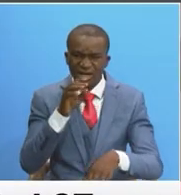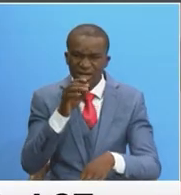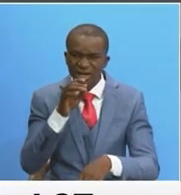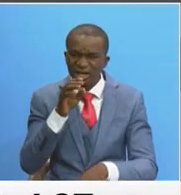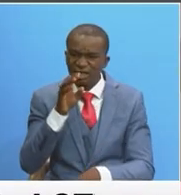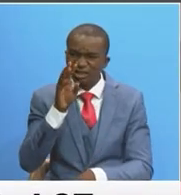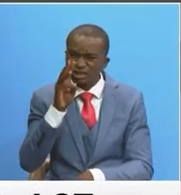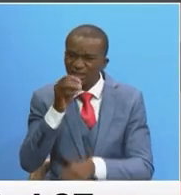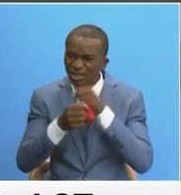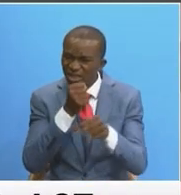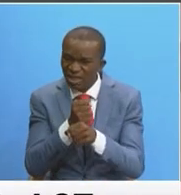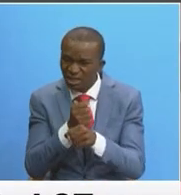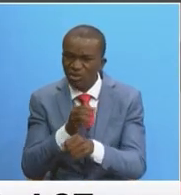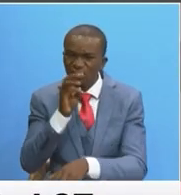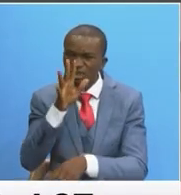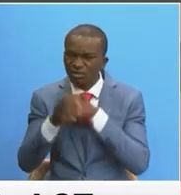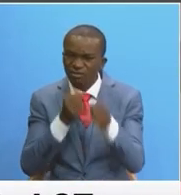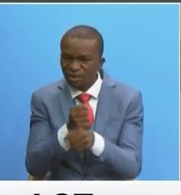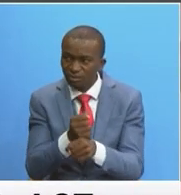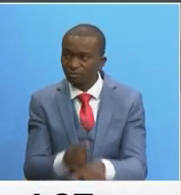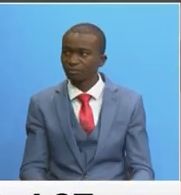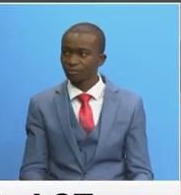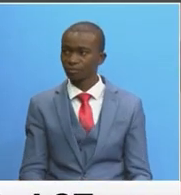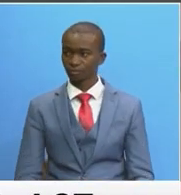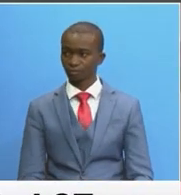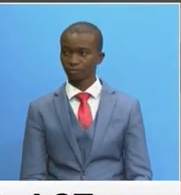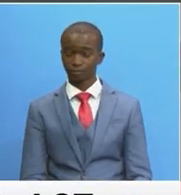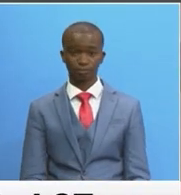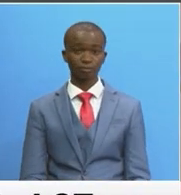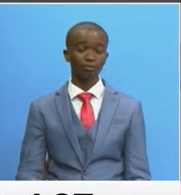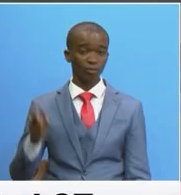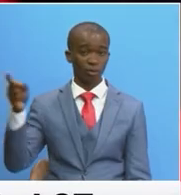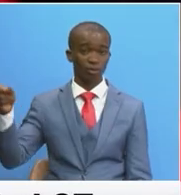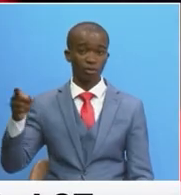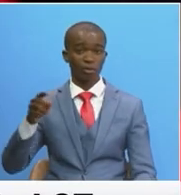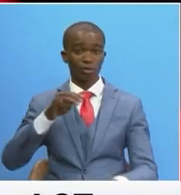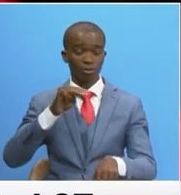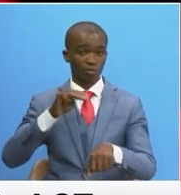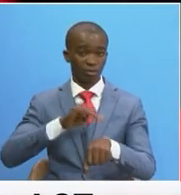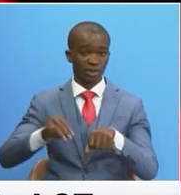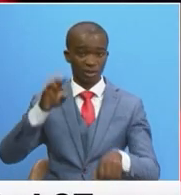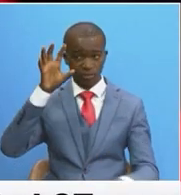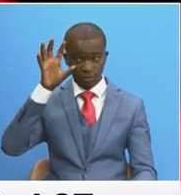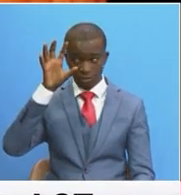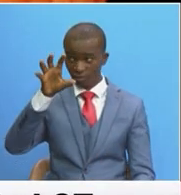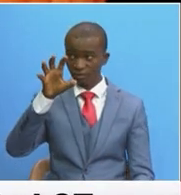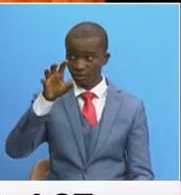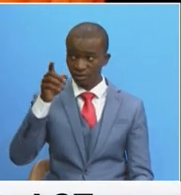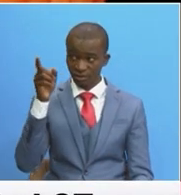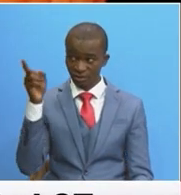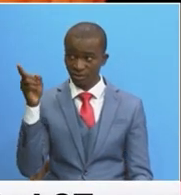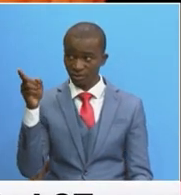Muchinga Province Permanent Secretary Henry Mukungule, in a speech read on his behalf by Assistant Secretary Bran Sichandi.